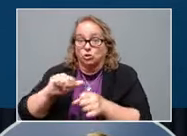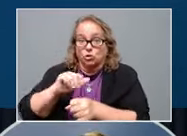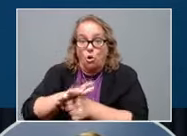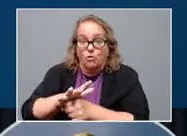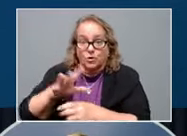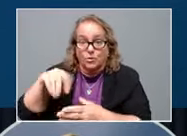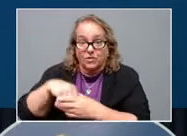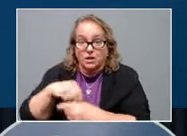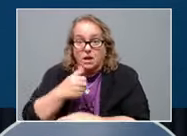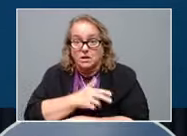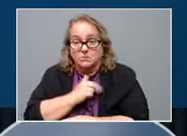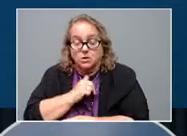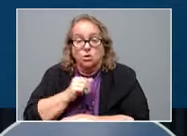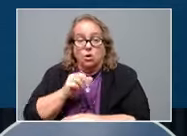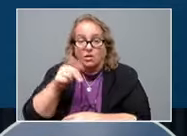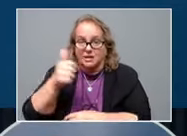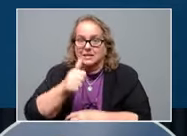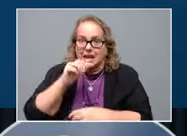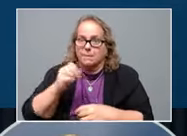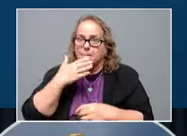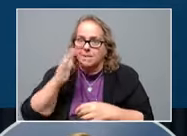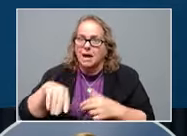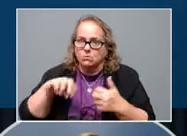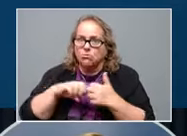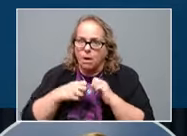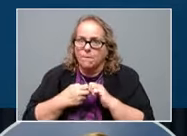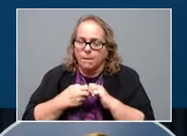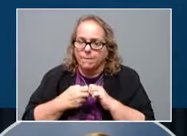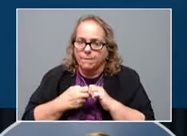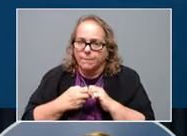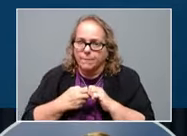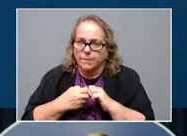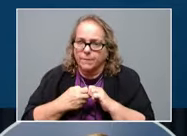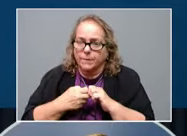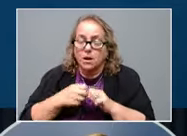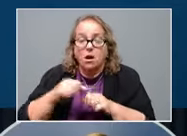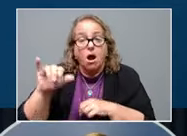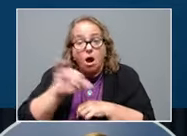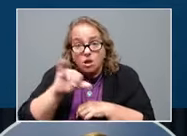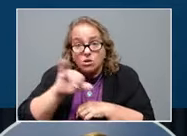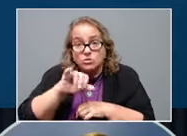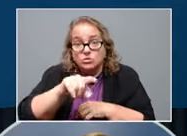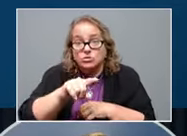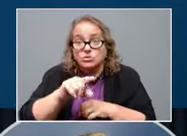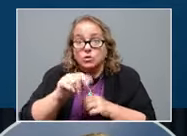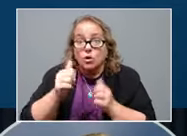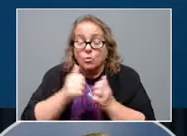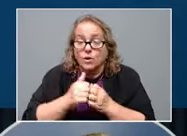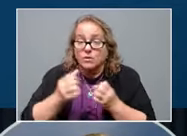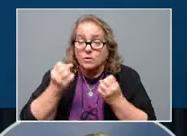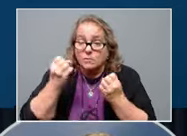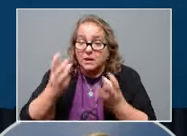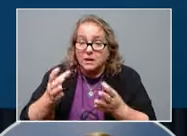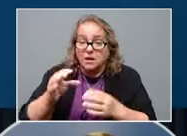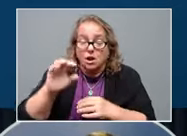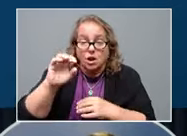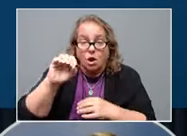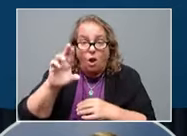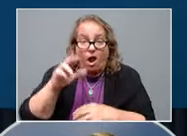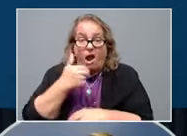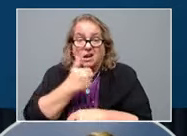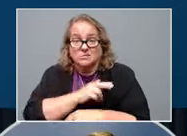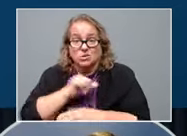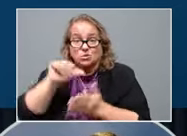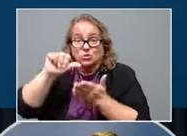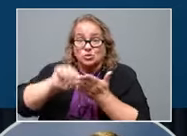really problematic. This is also with so many ORs and other locations in hospitals